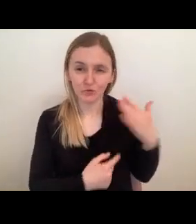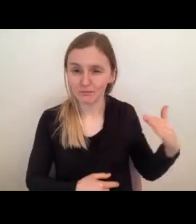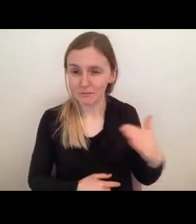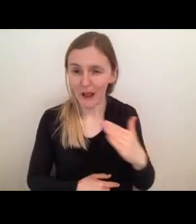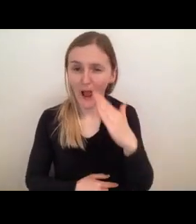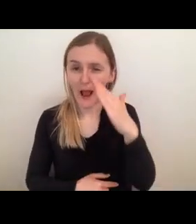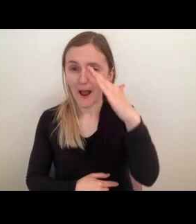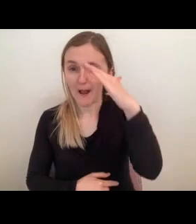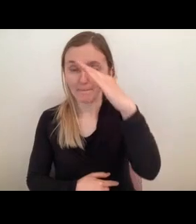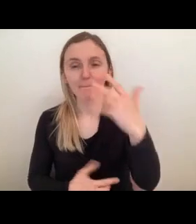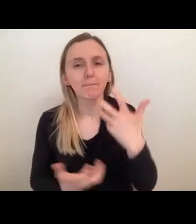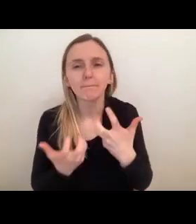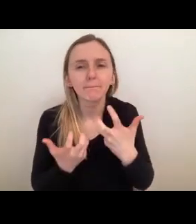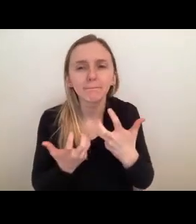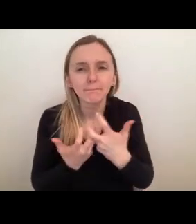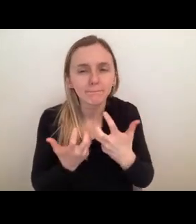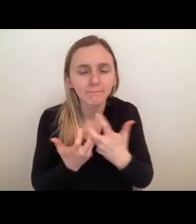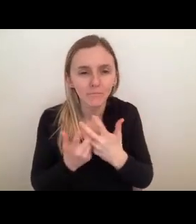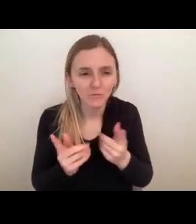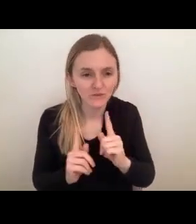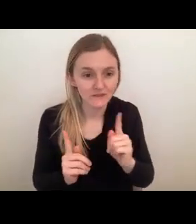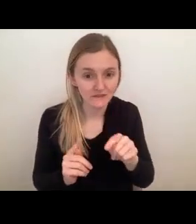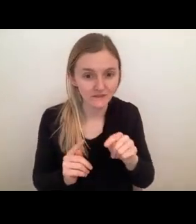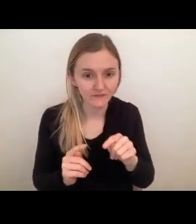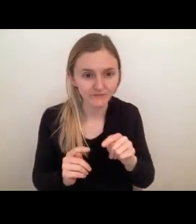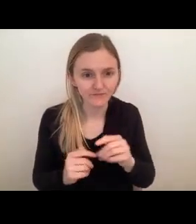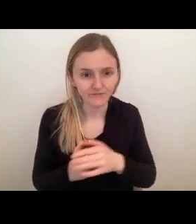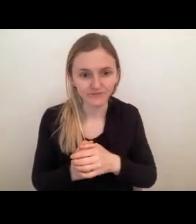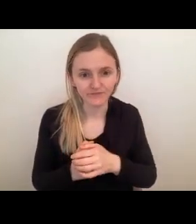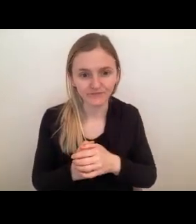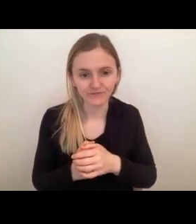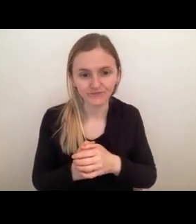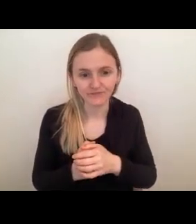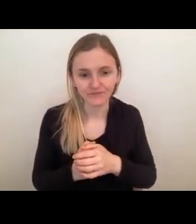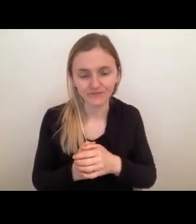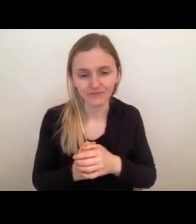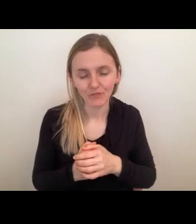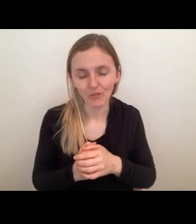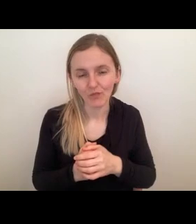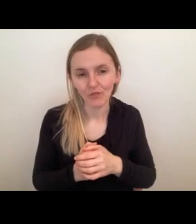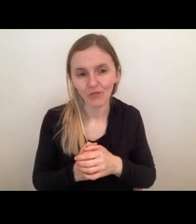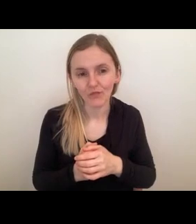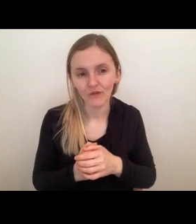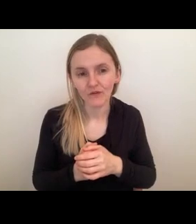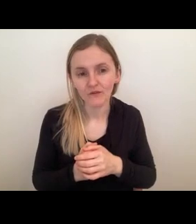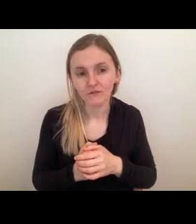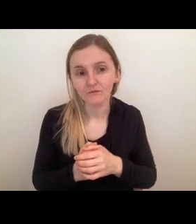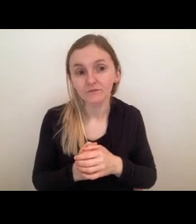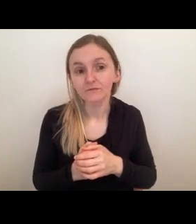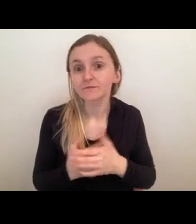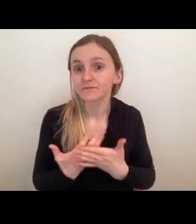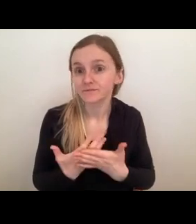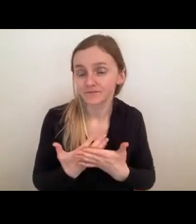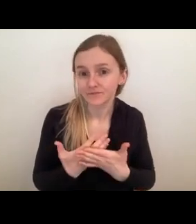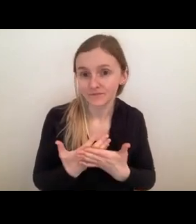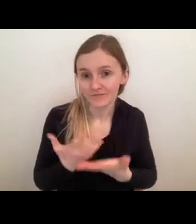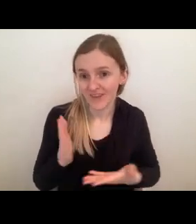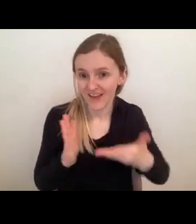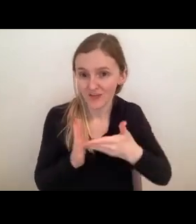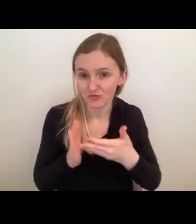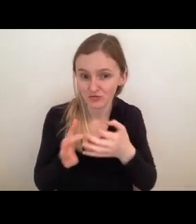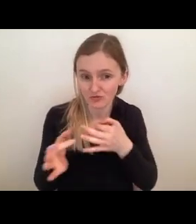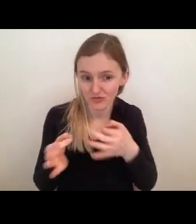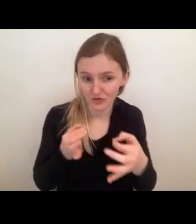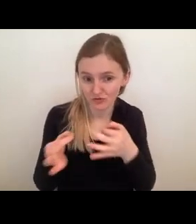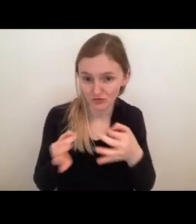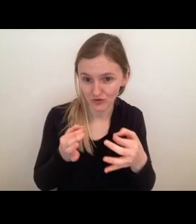we can externalize that for our young people. So some additional strategies in terms of supporting